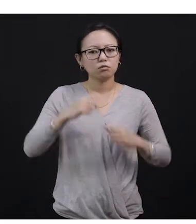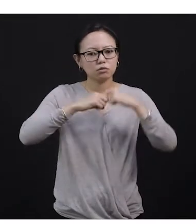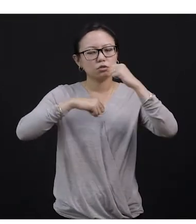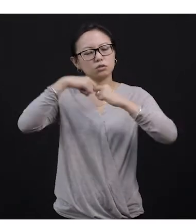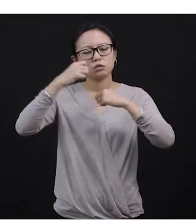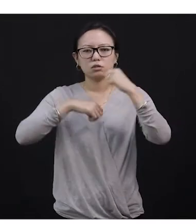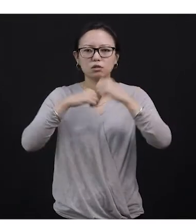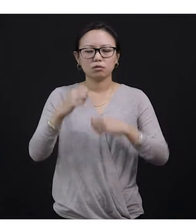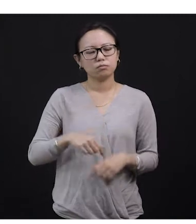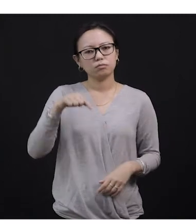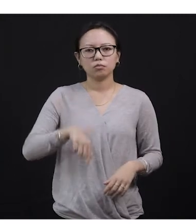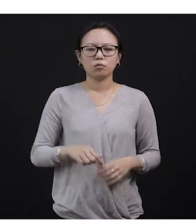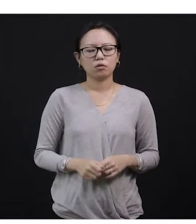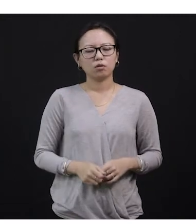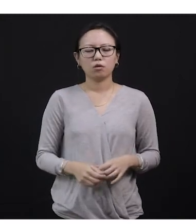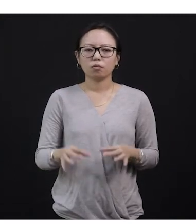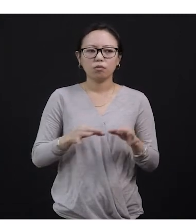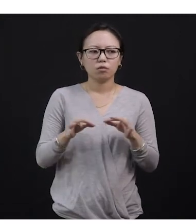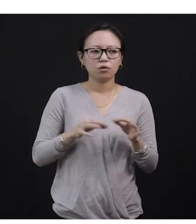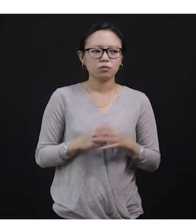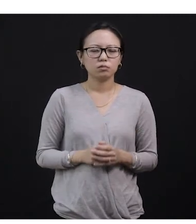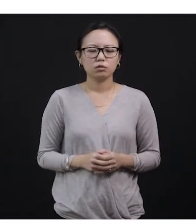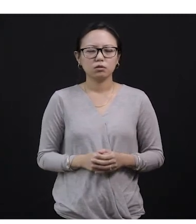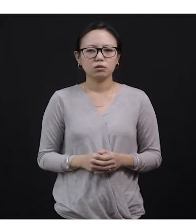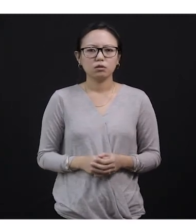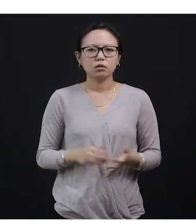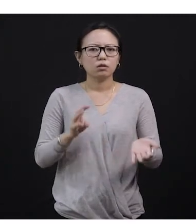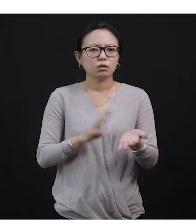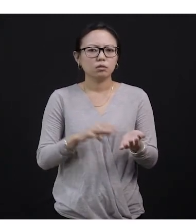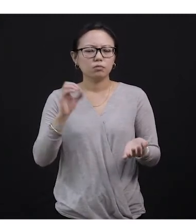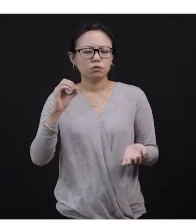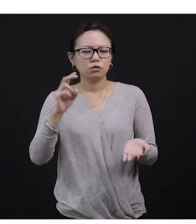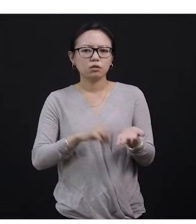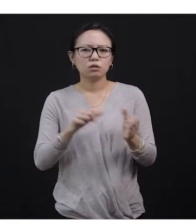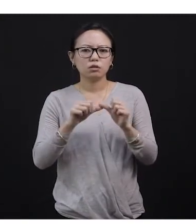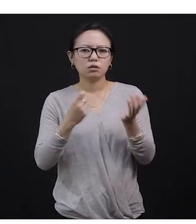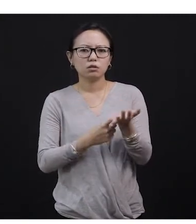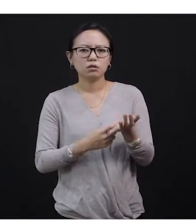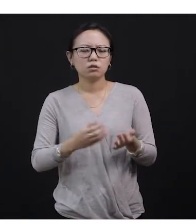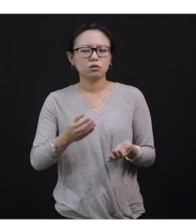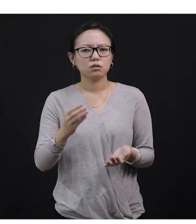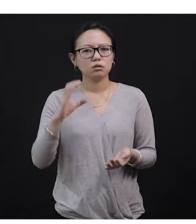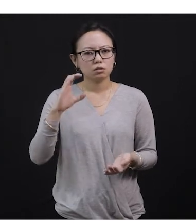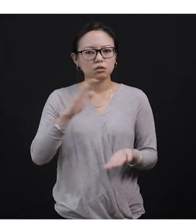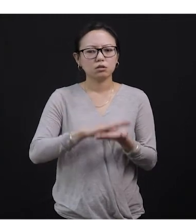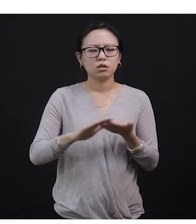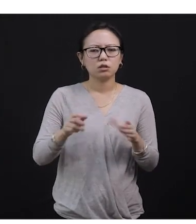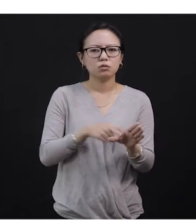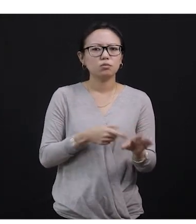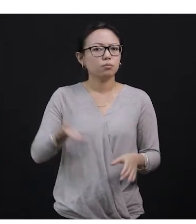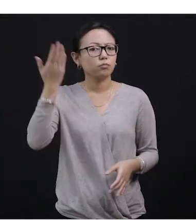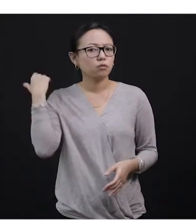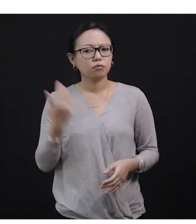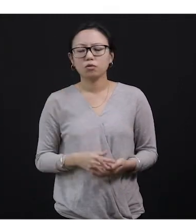first discuss on the monarchy. All right, how was the monarchy those days? Now talking about the status of the king. So in